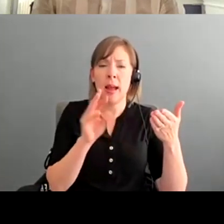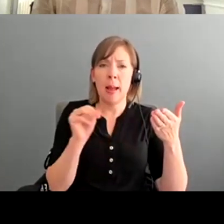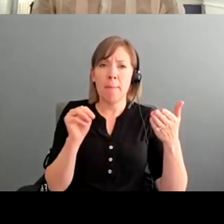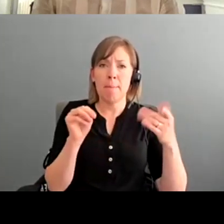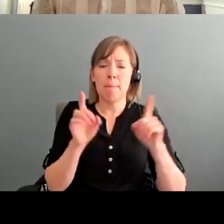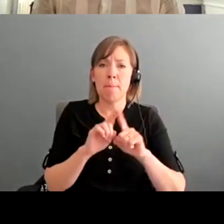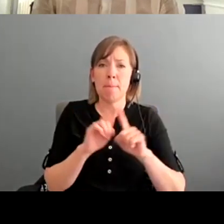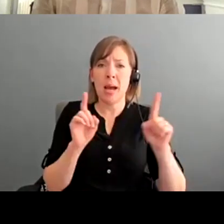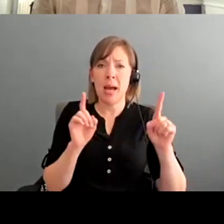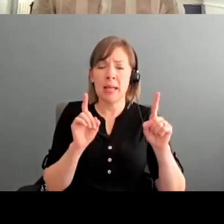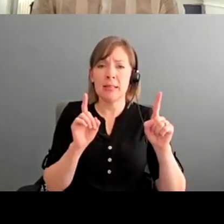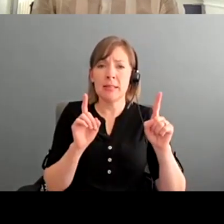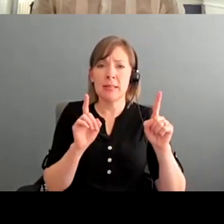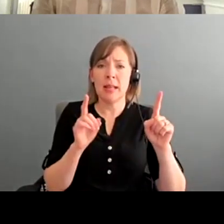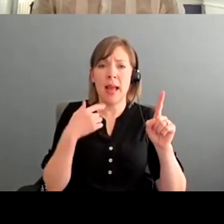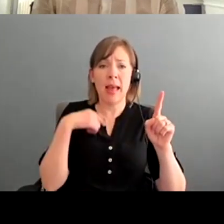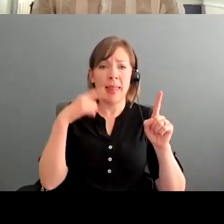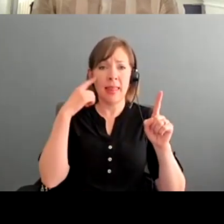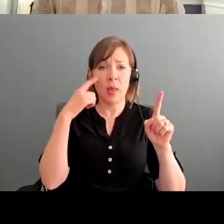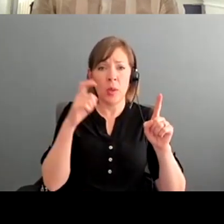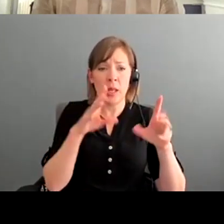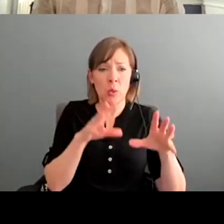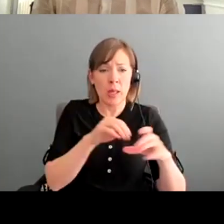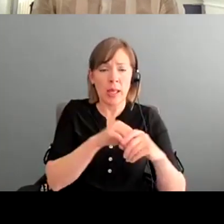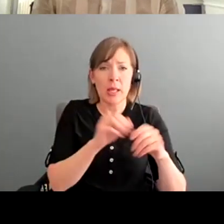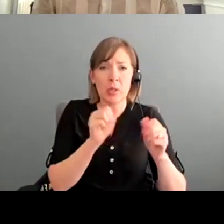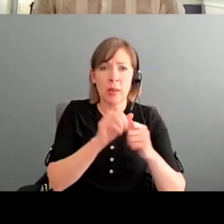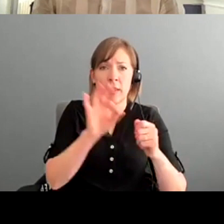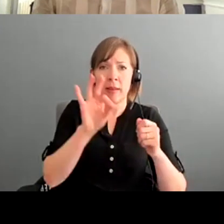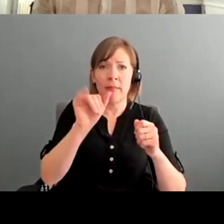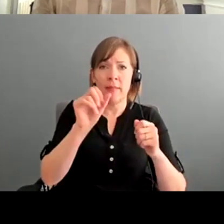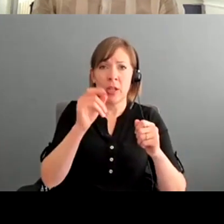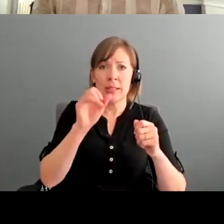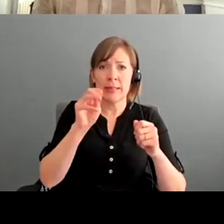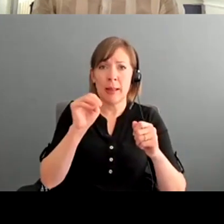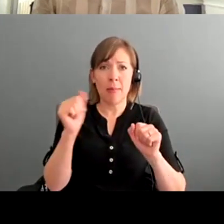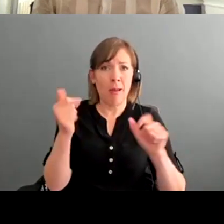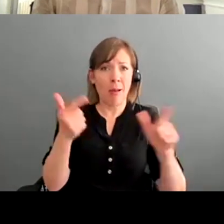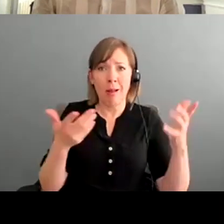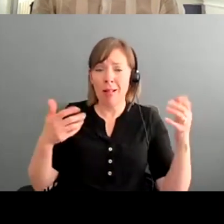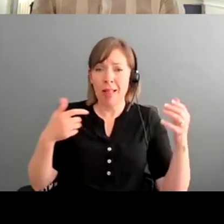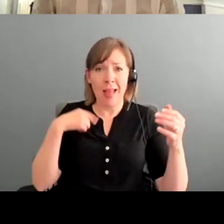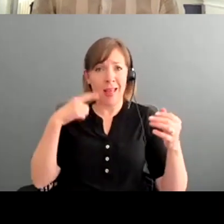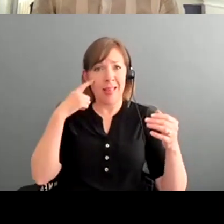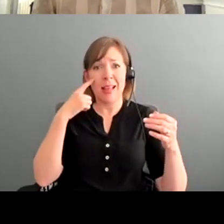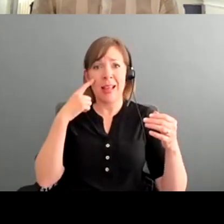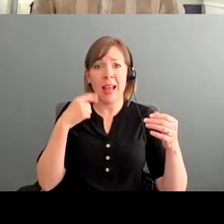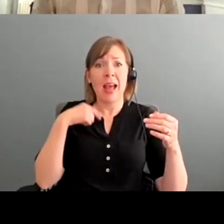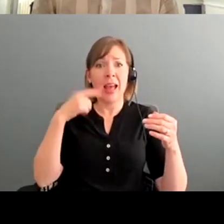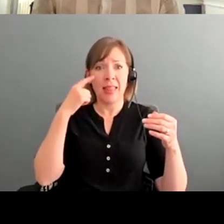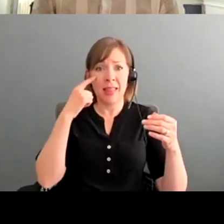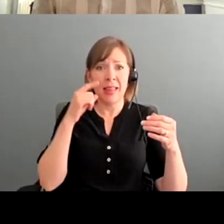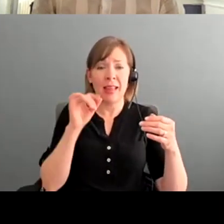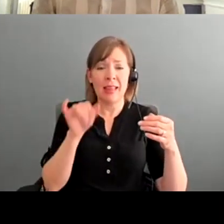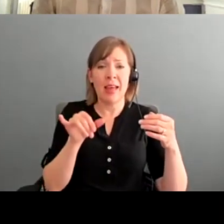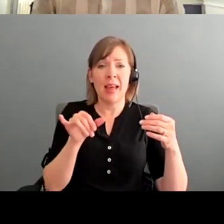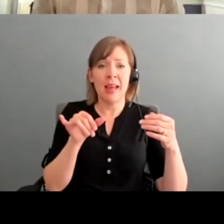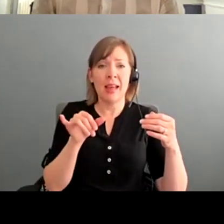But I think we need to engage with fascism, y'all. That's what I think. And I think that,